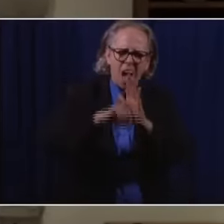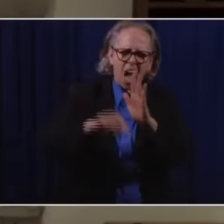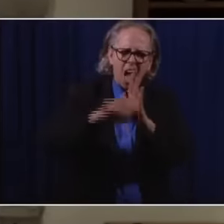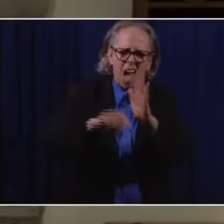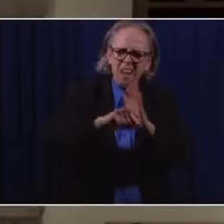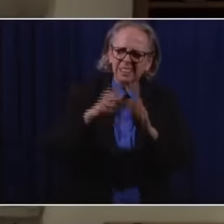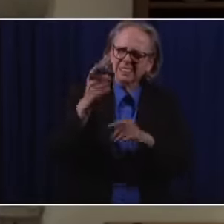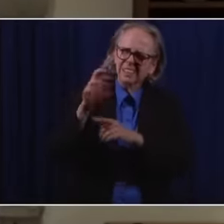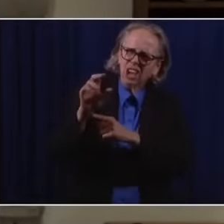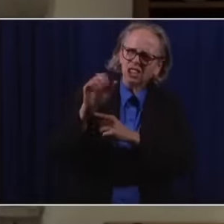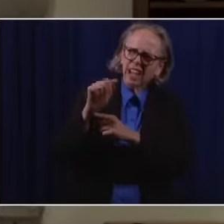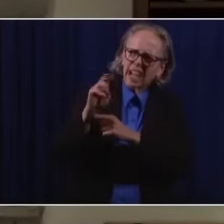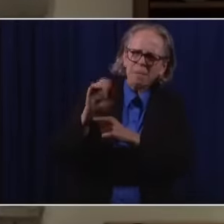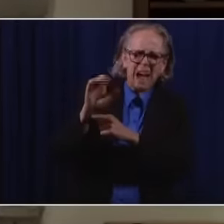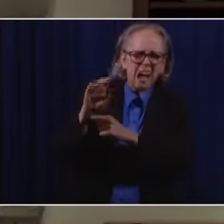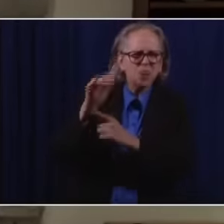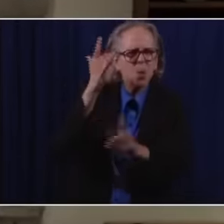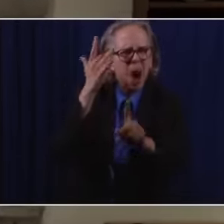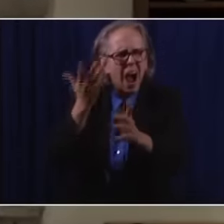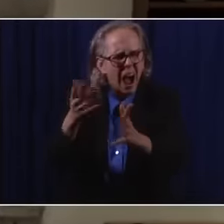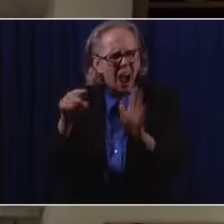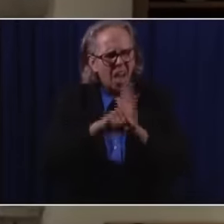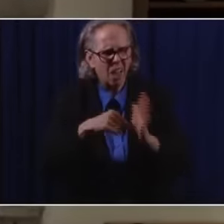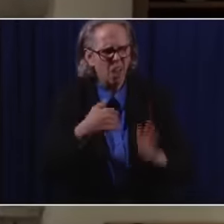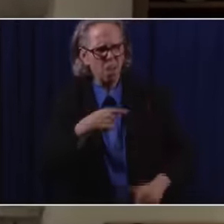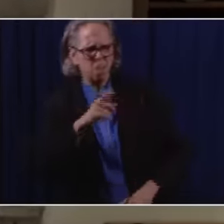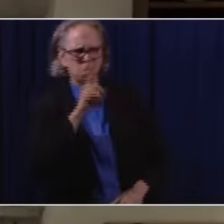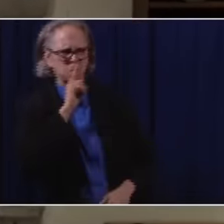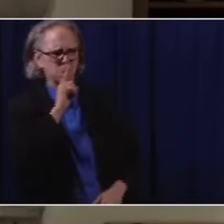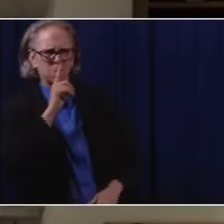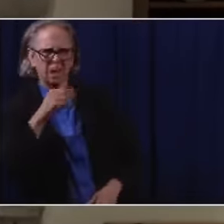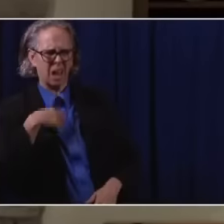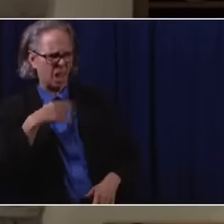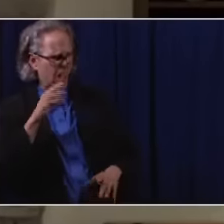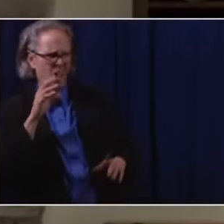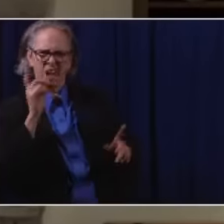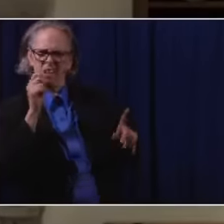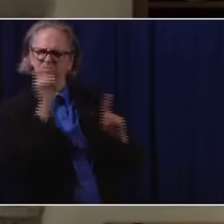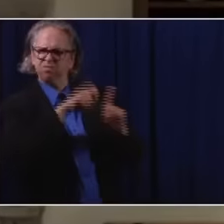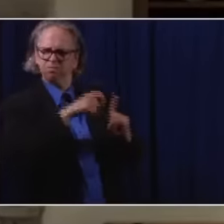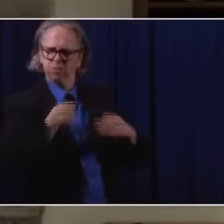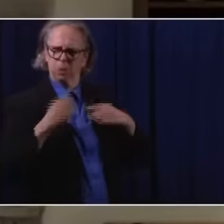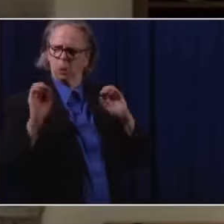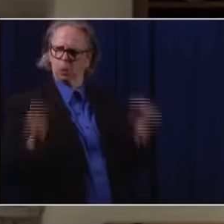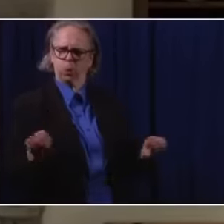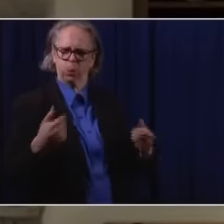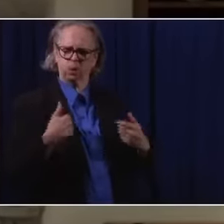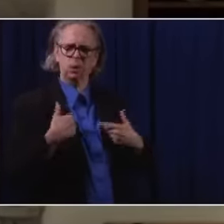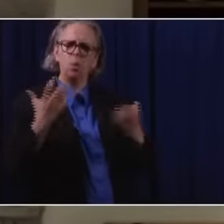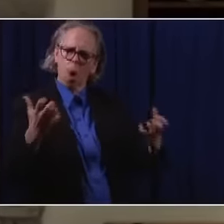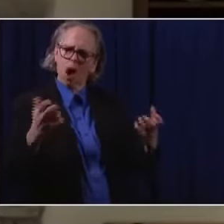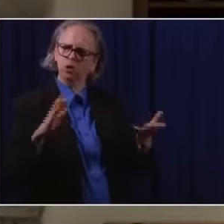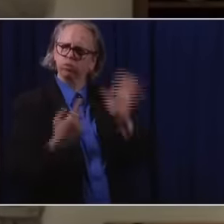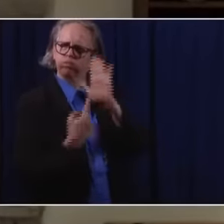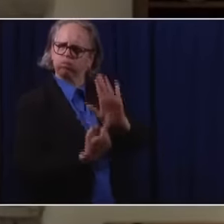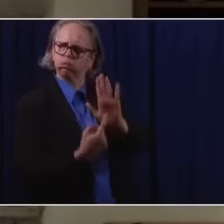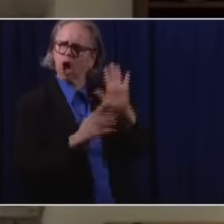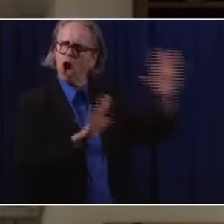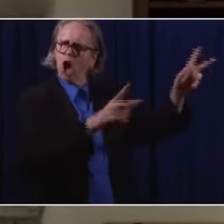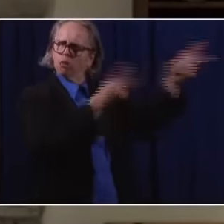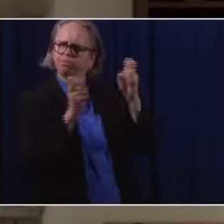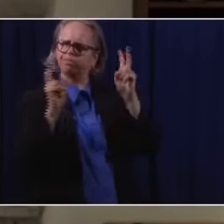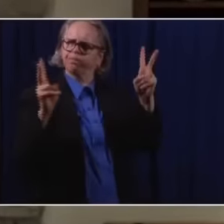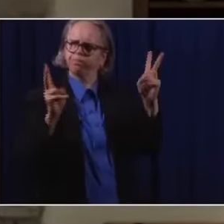didn't attack Dr. Acton. I just indicated what she stated. Okay. All right. Look,